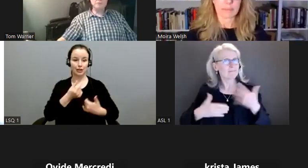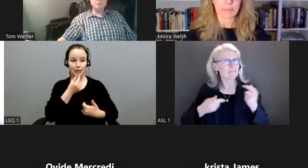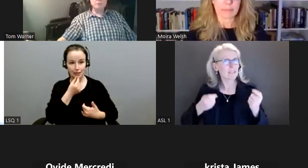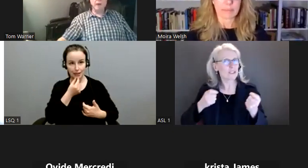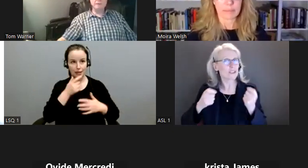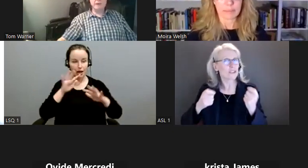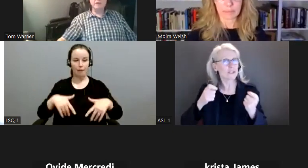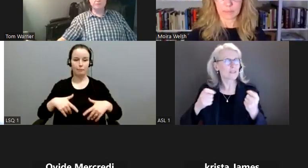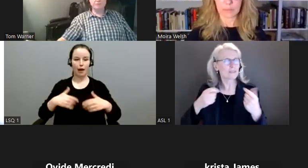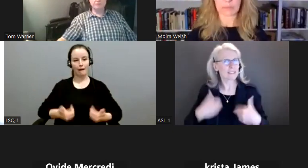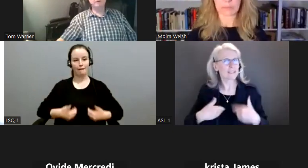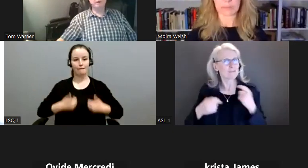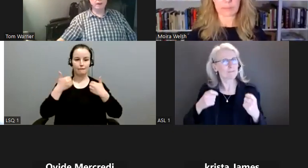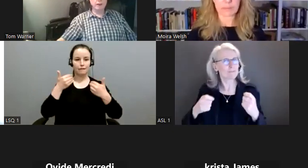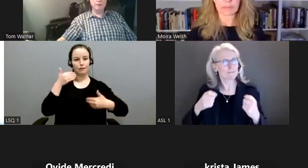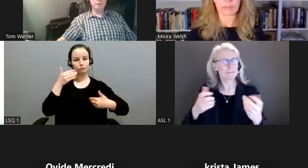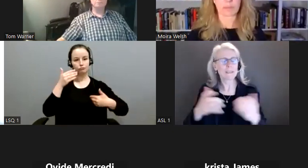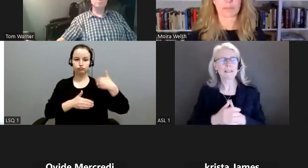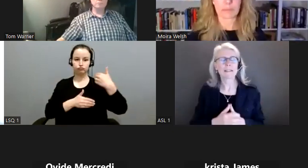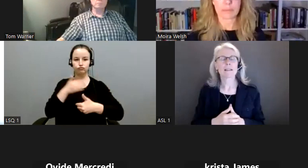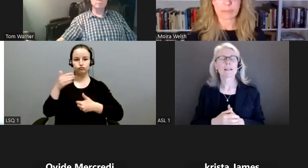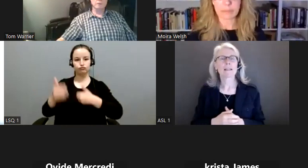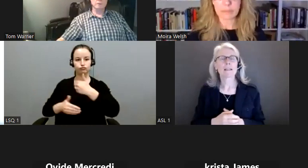having to advocate for